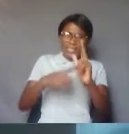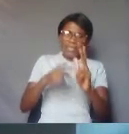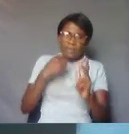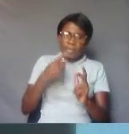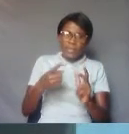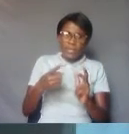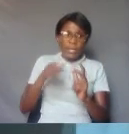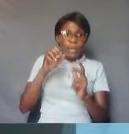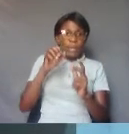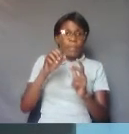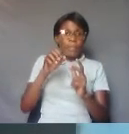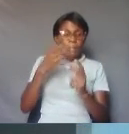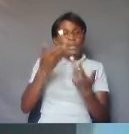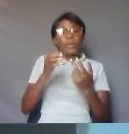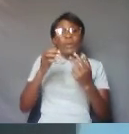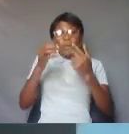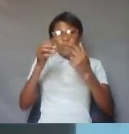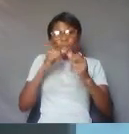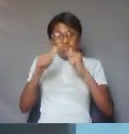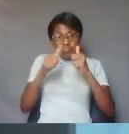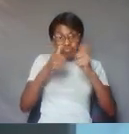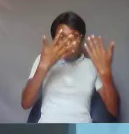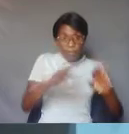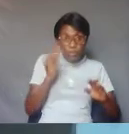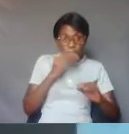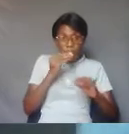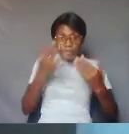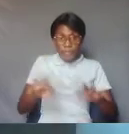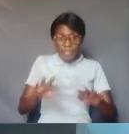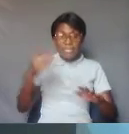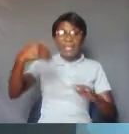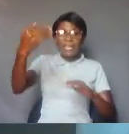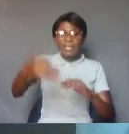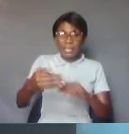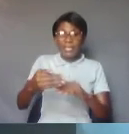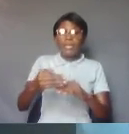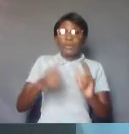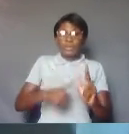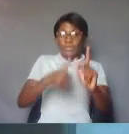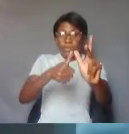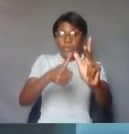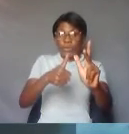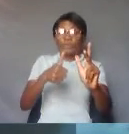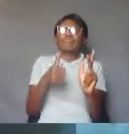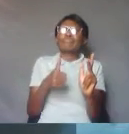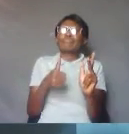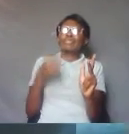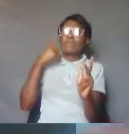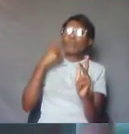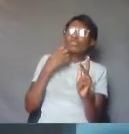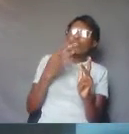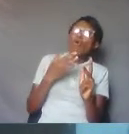see who he is. And he says in that way, the blindness related to